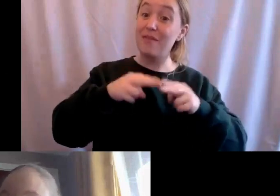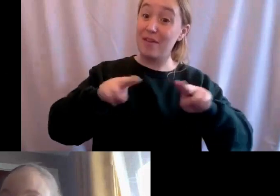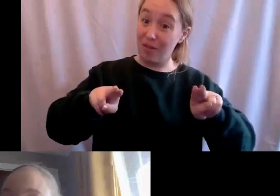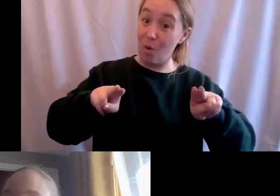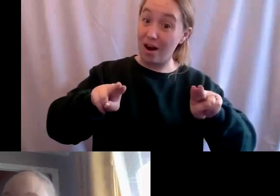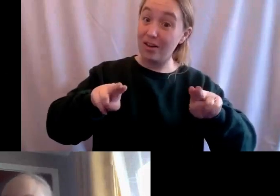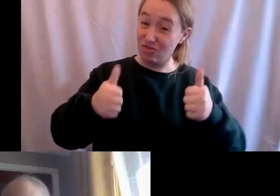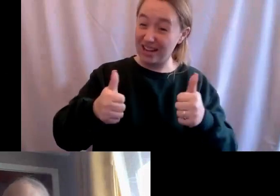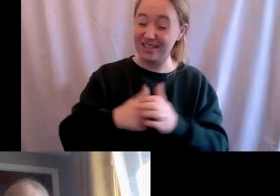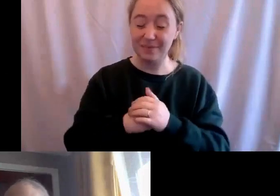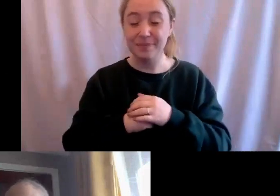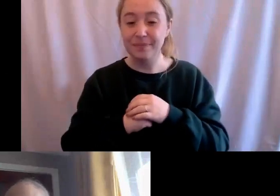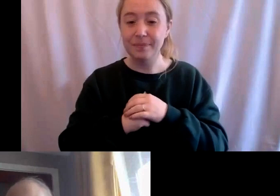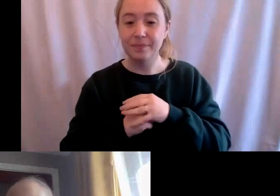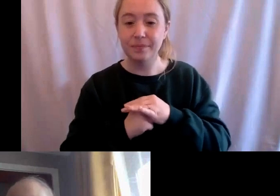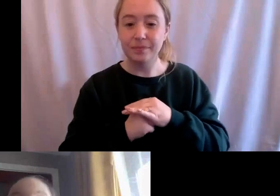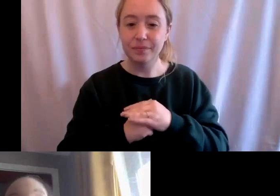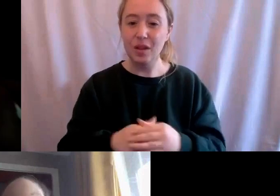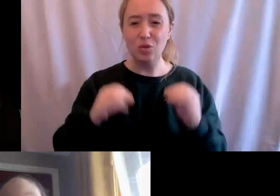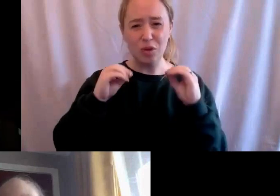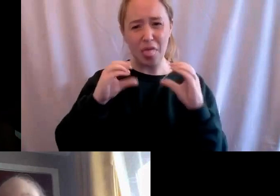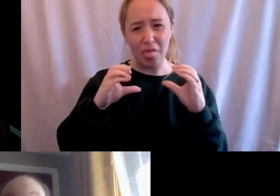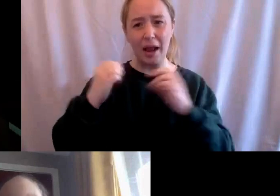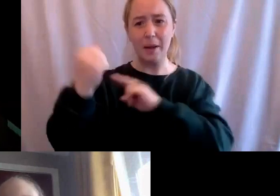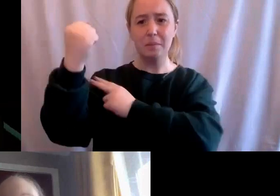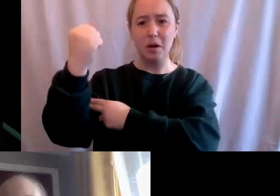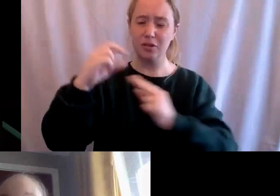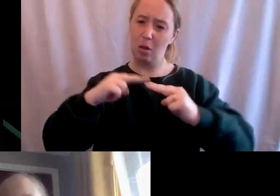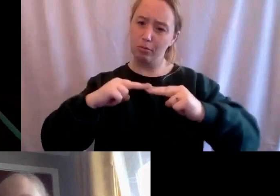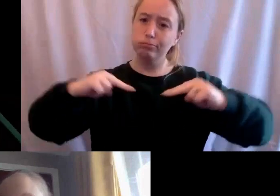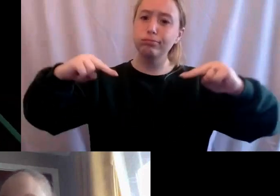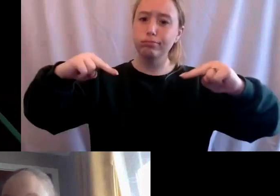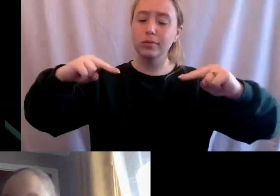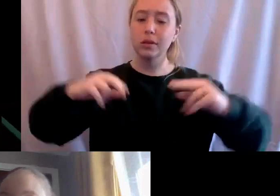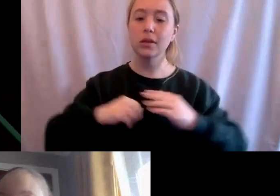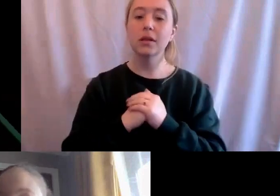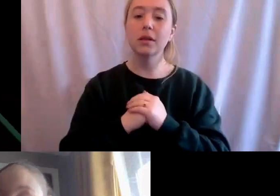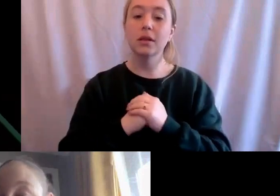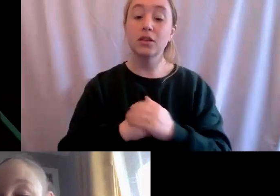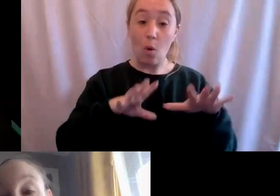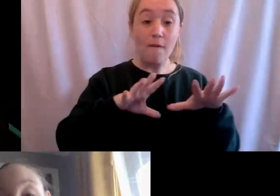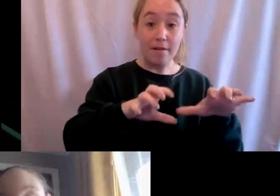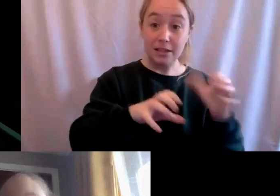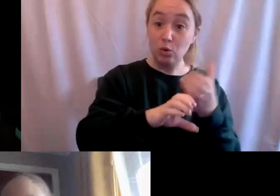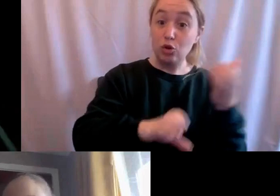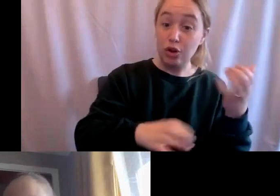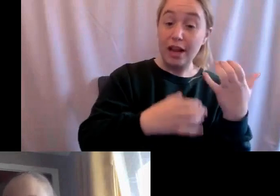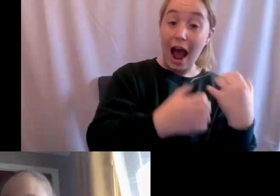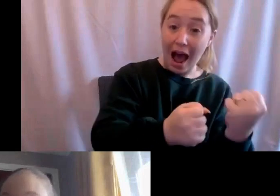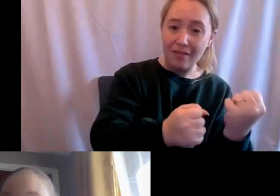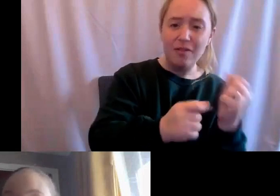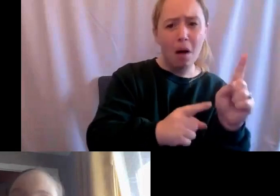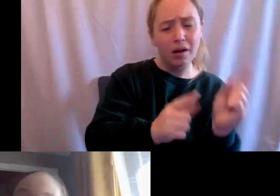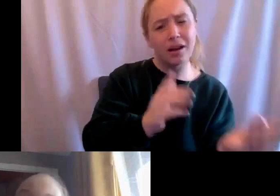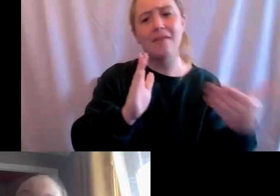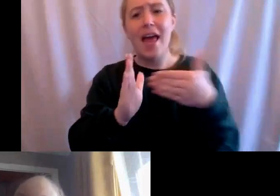available. And we are trained, we have additional training over and above our physio degrees to work specifically with